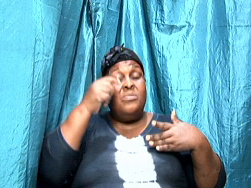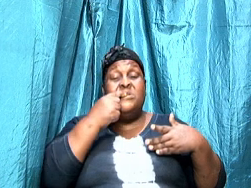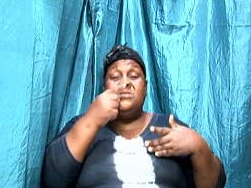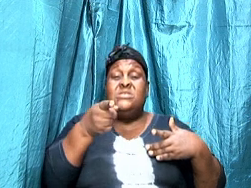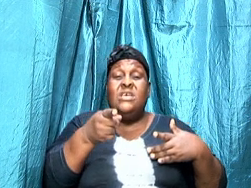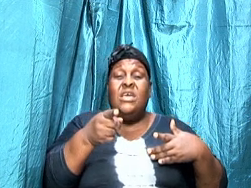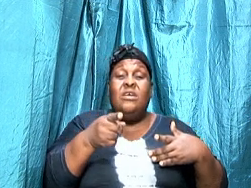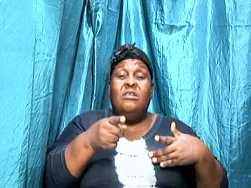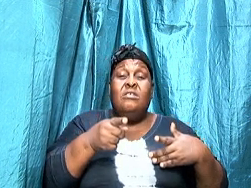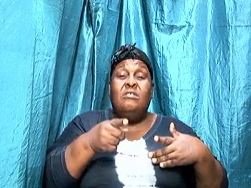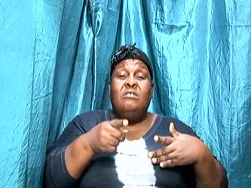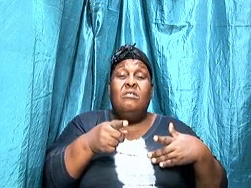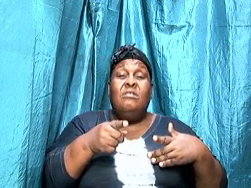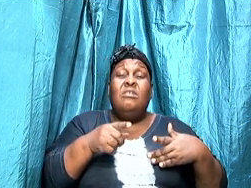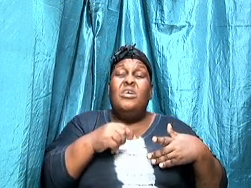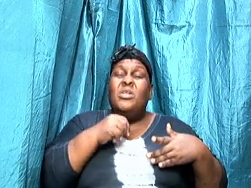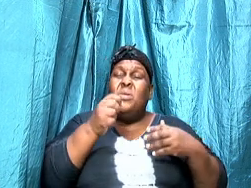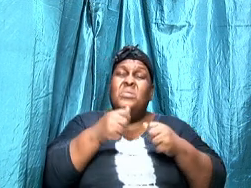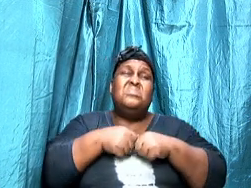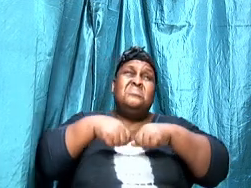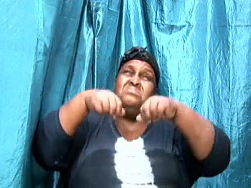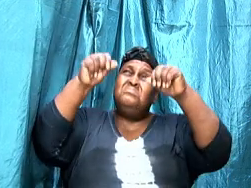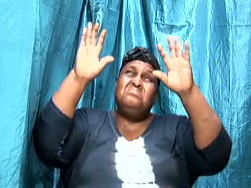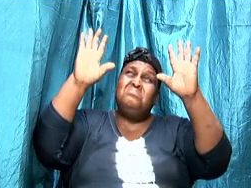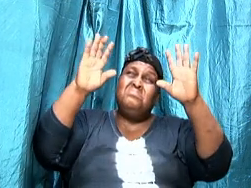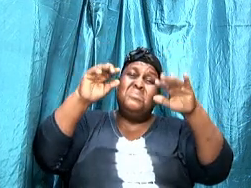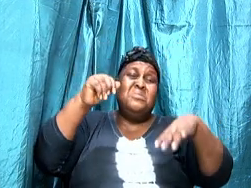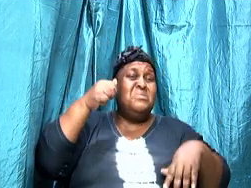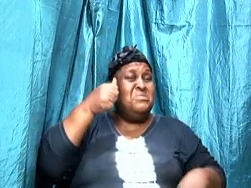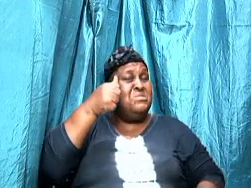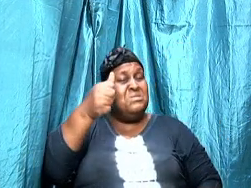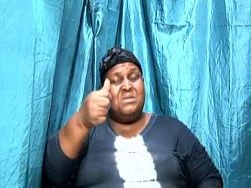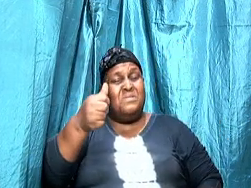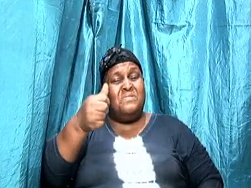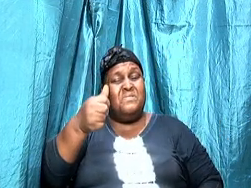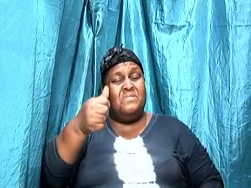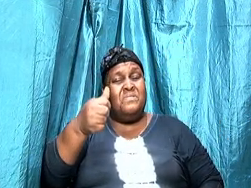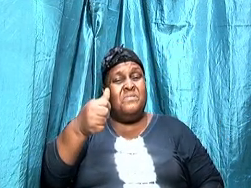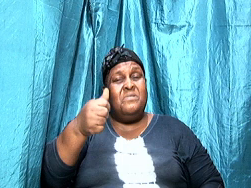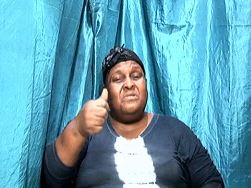know, to the dictates of